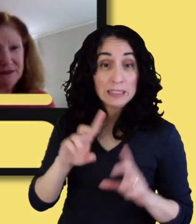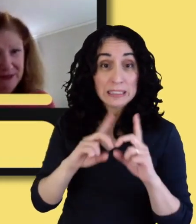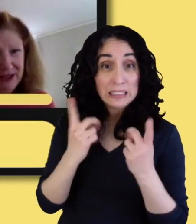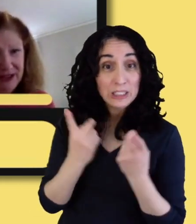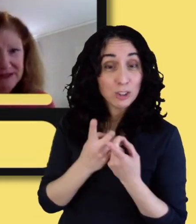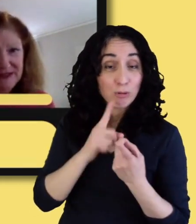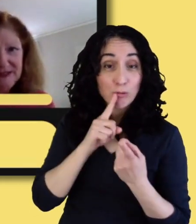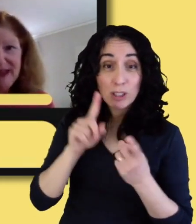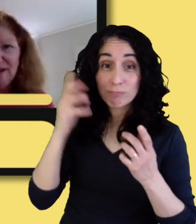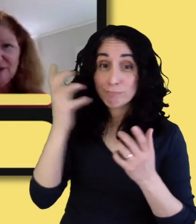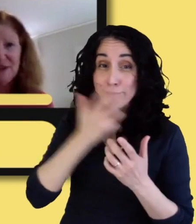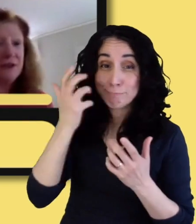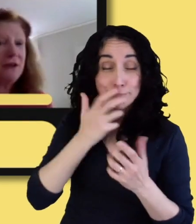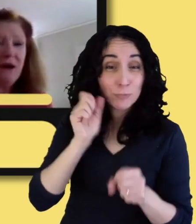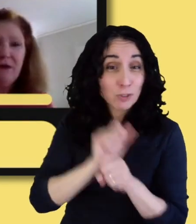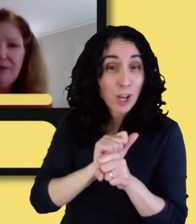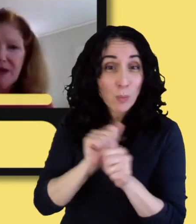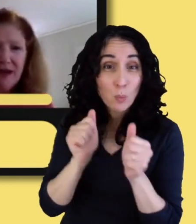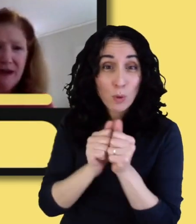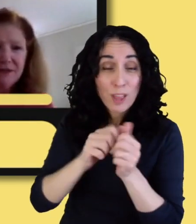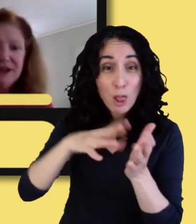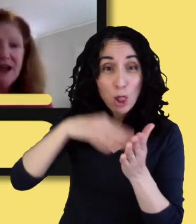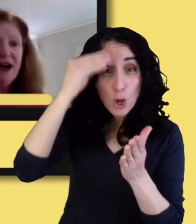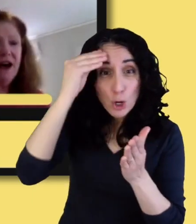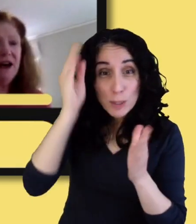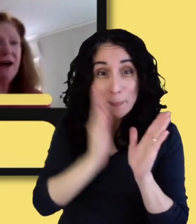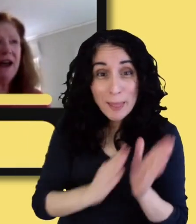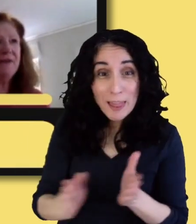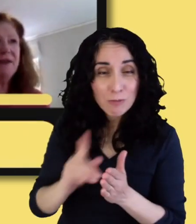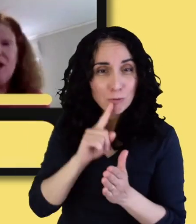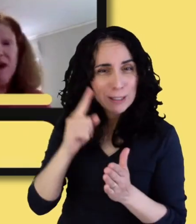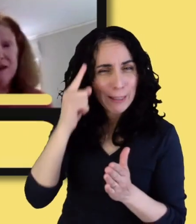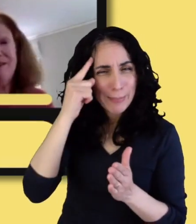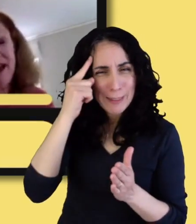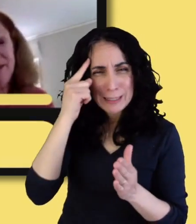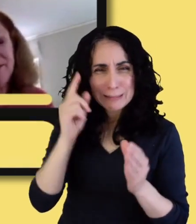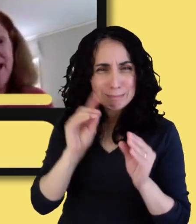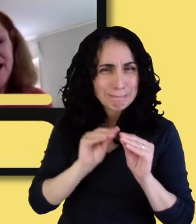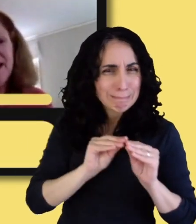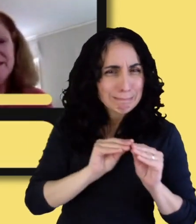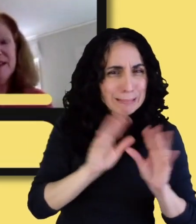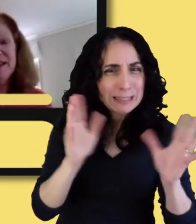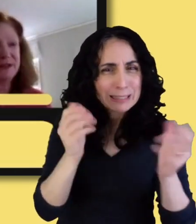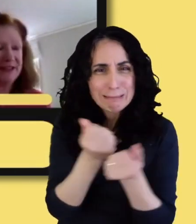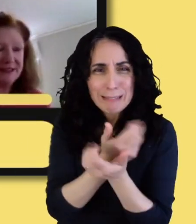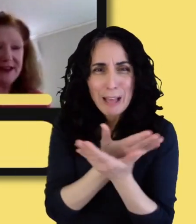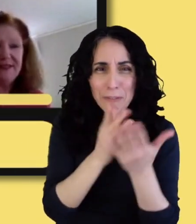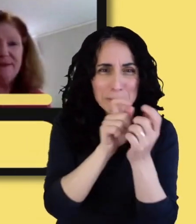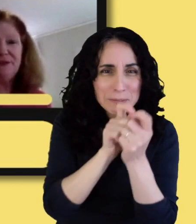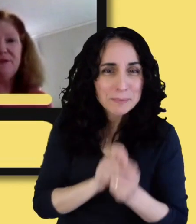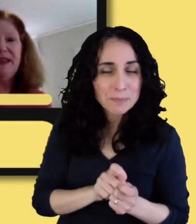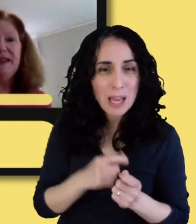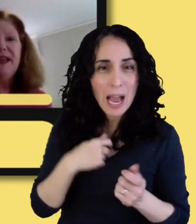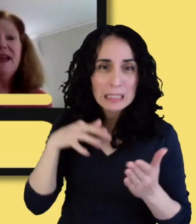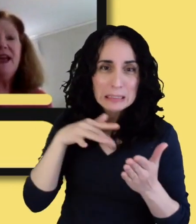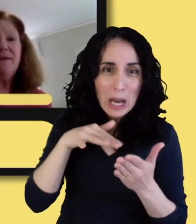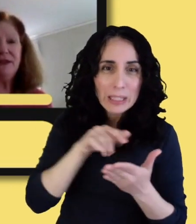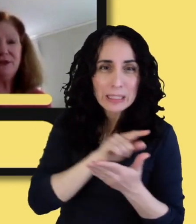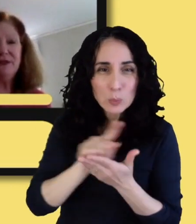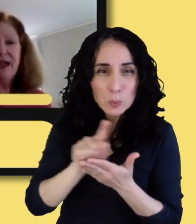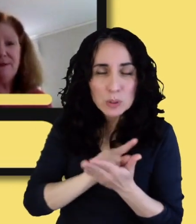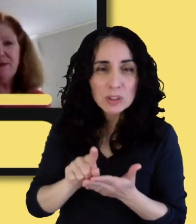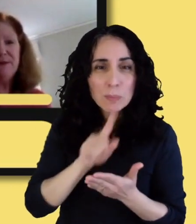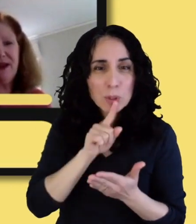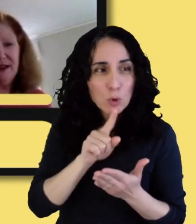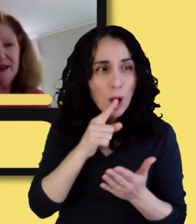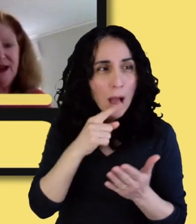job with the learning plans. They are just so well thought out. I'm in awe of them. And of course, I study them each week and